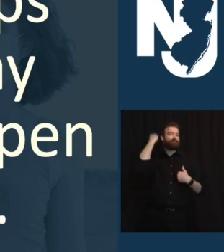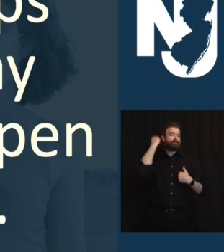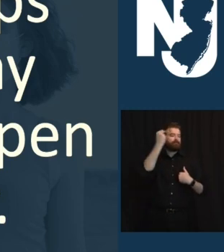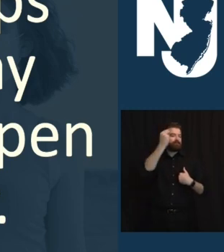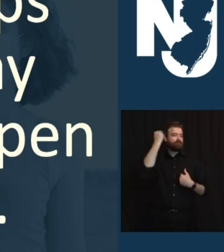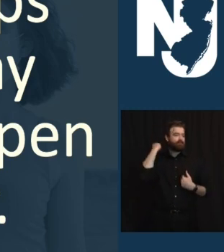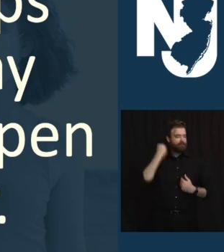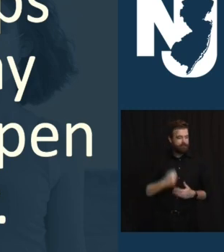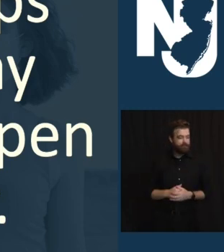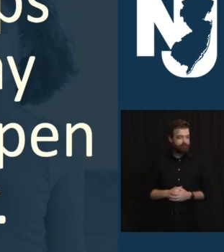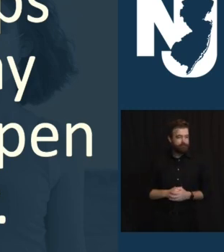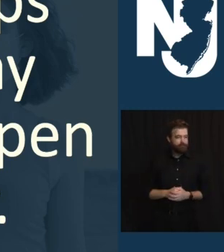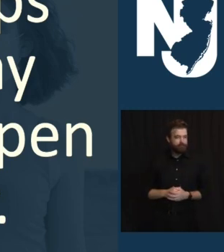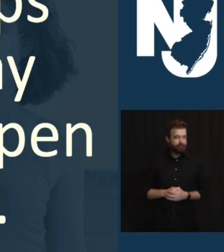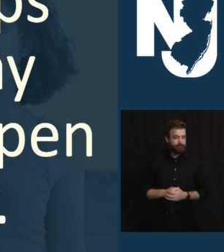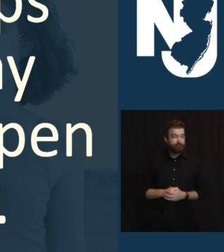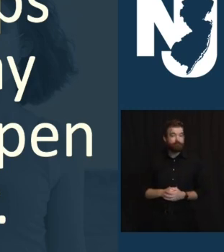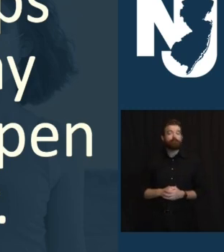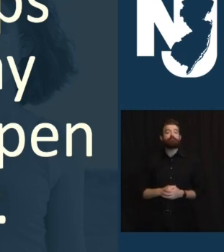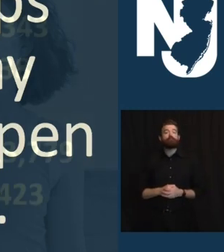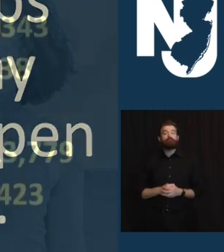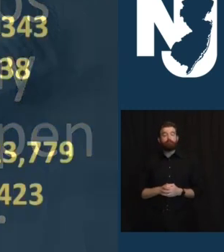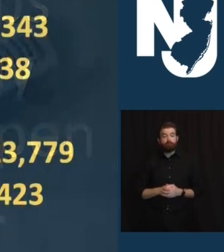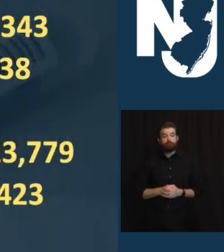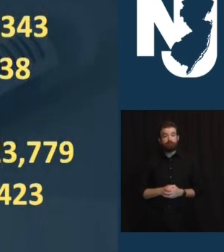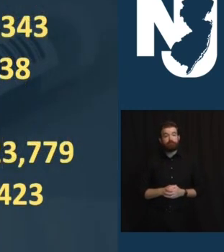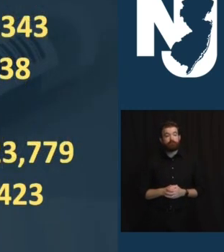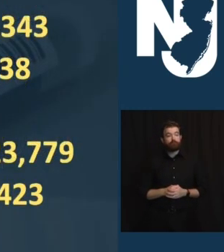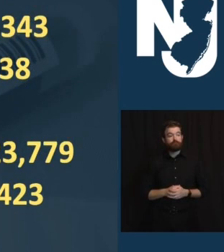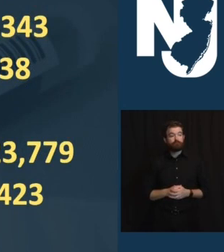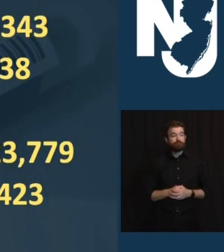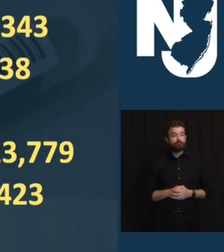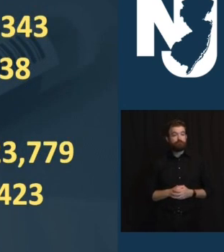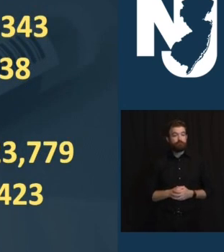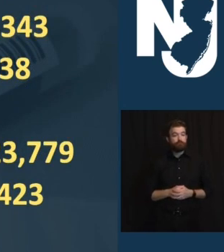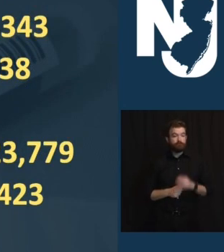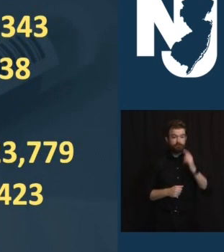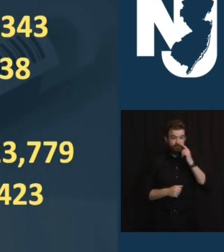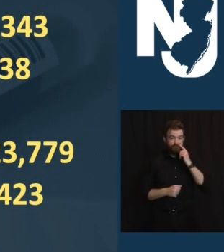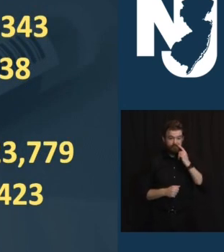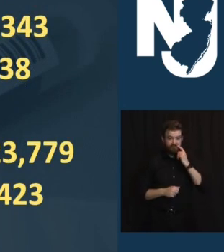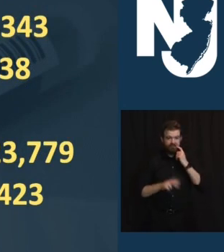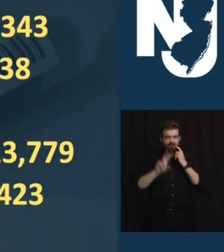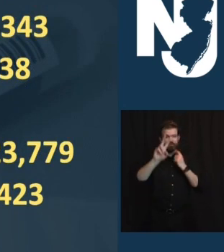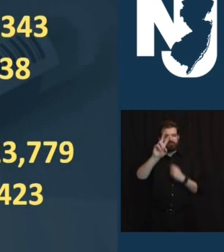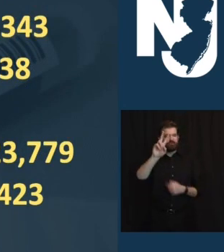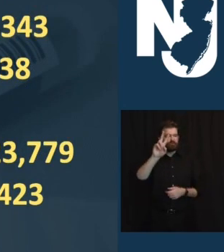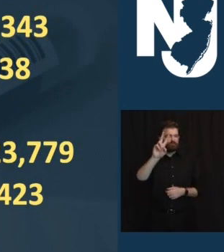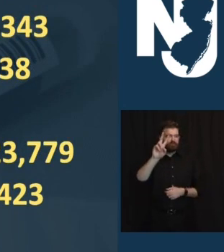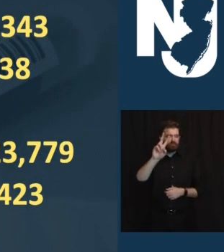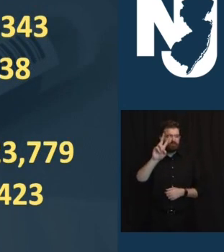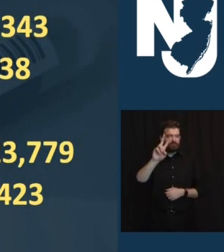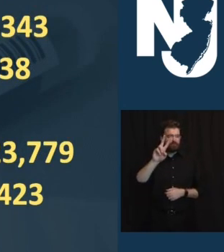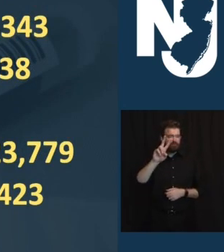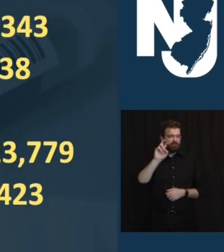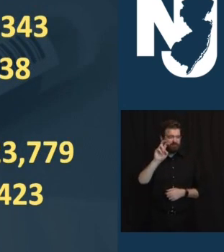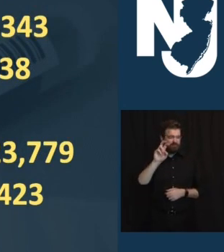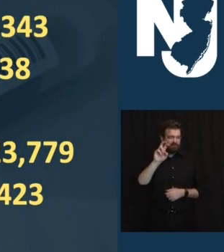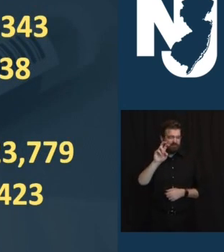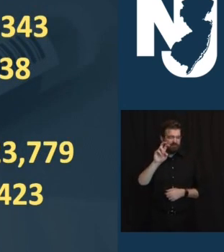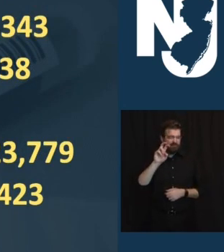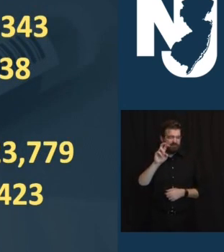of our progress. Today, we are reporting an additional 2,268 combined positives.